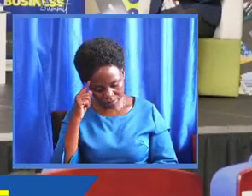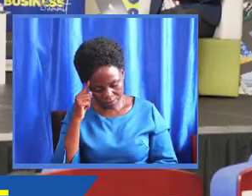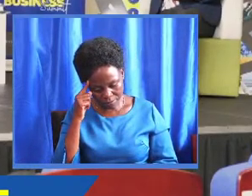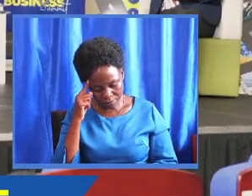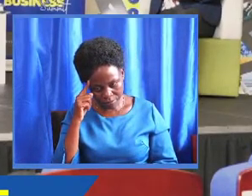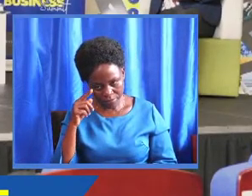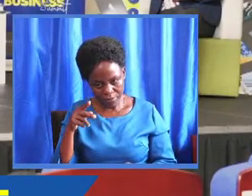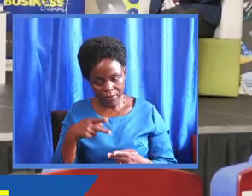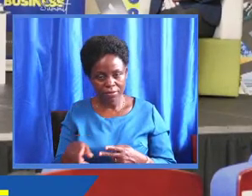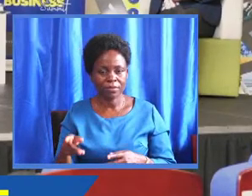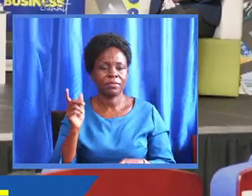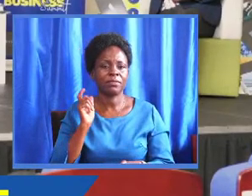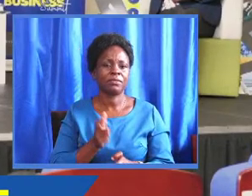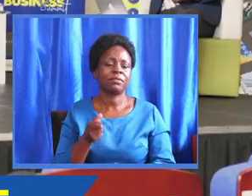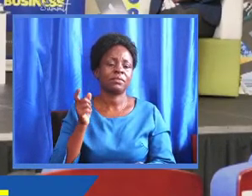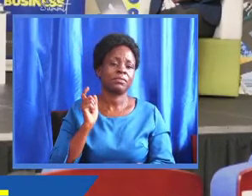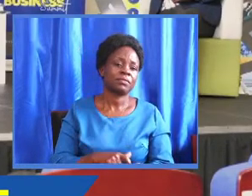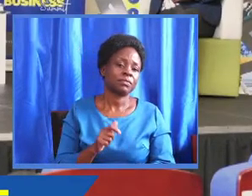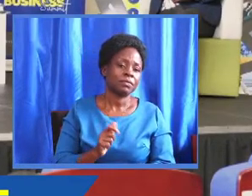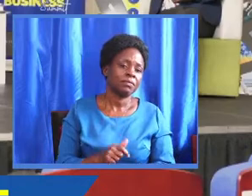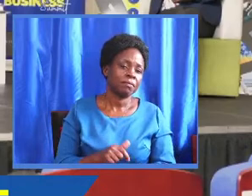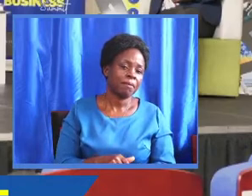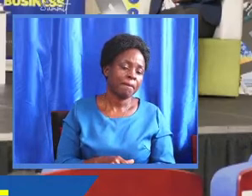hard time